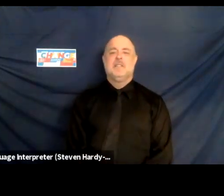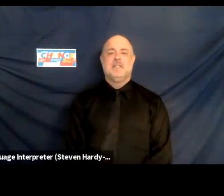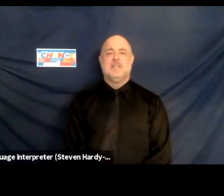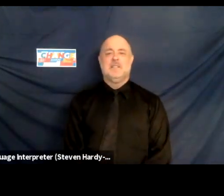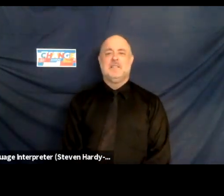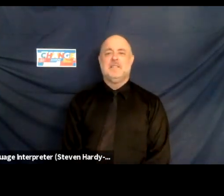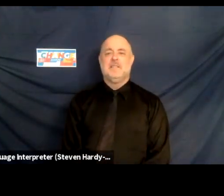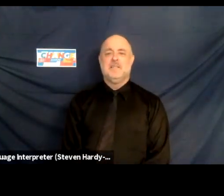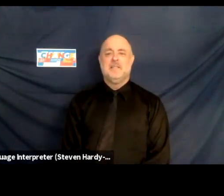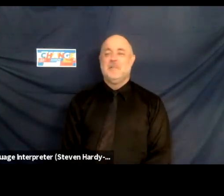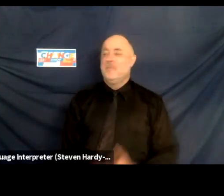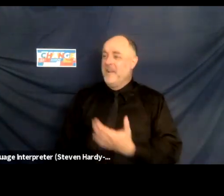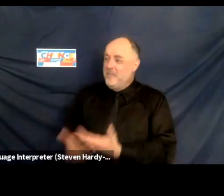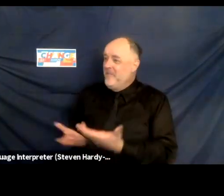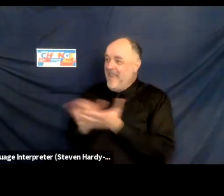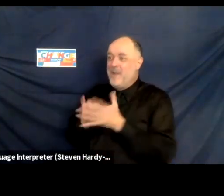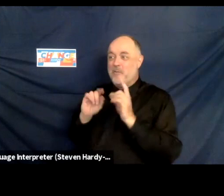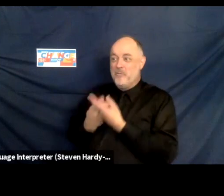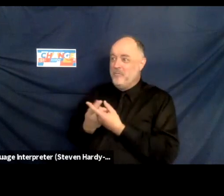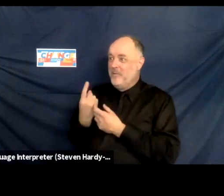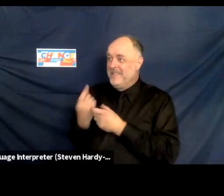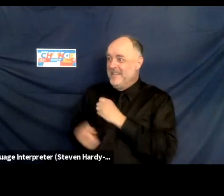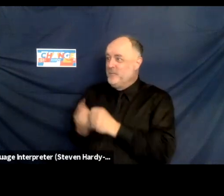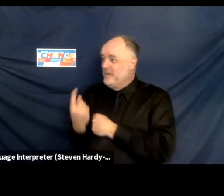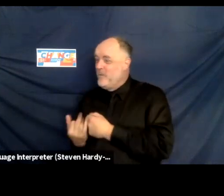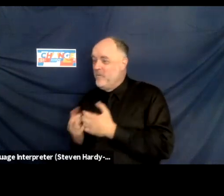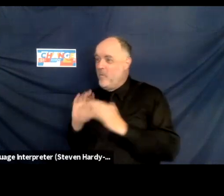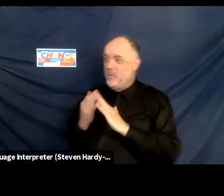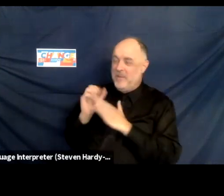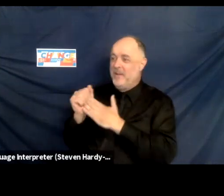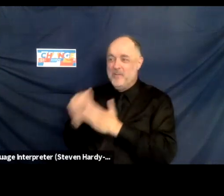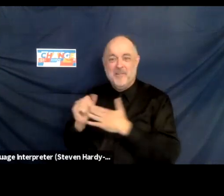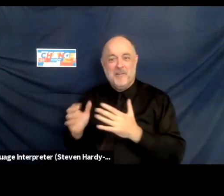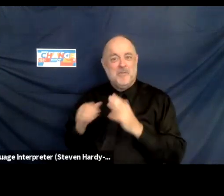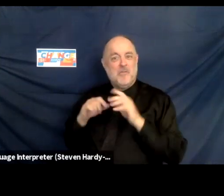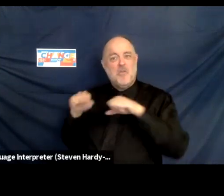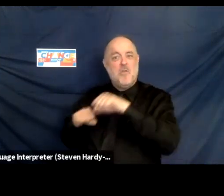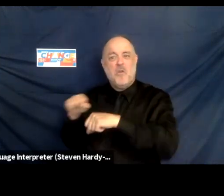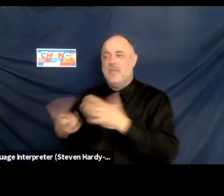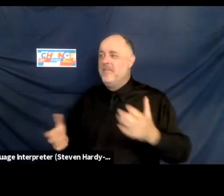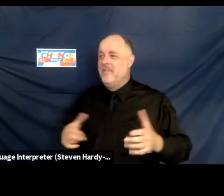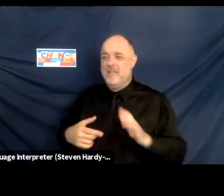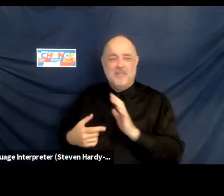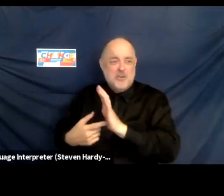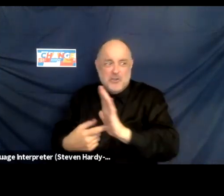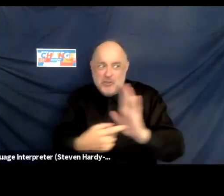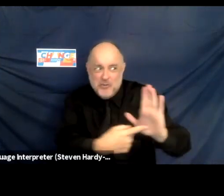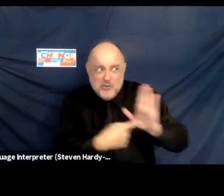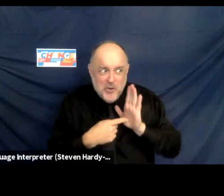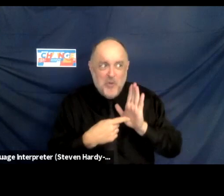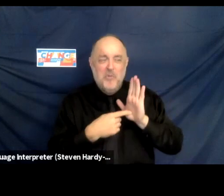mayors and everybody, the former governor, Jack Markell, just for the sites on the trail. I was also there to highlight what kind of projects